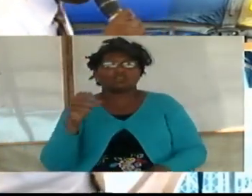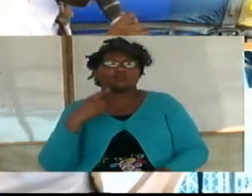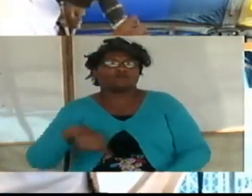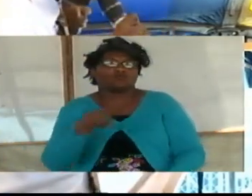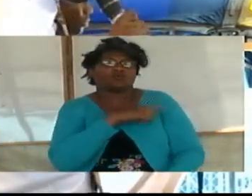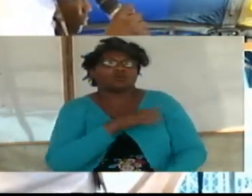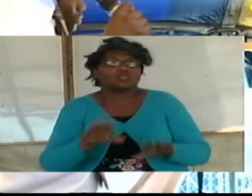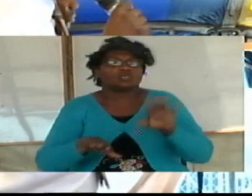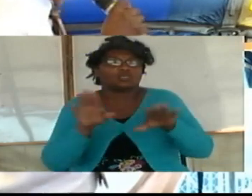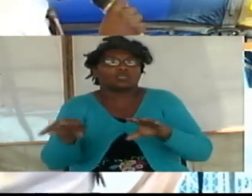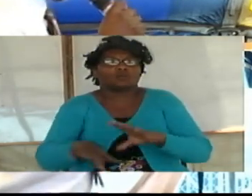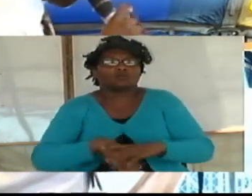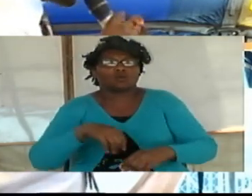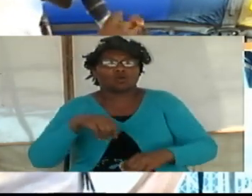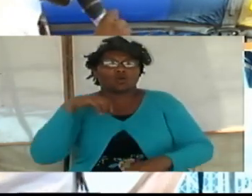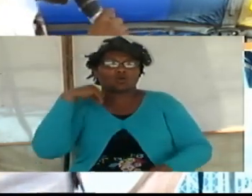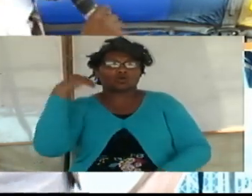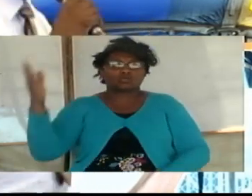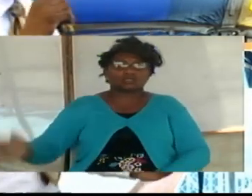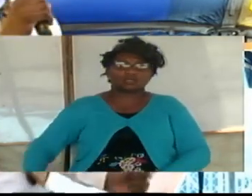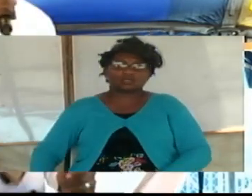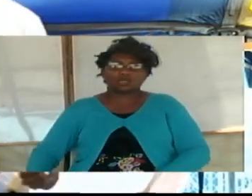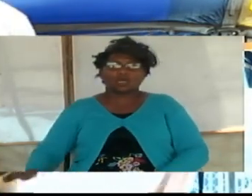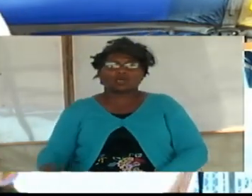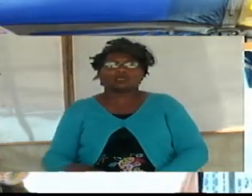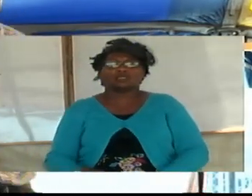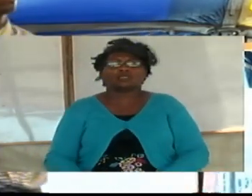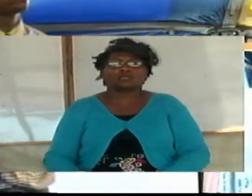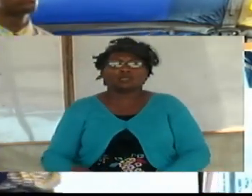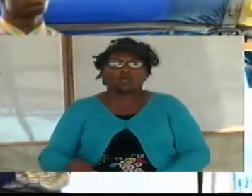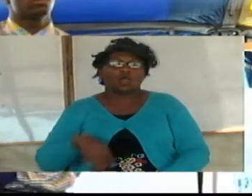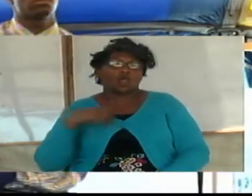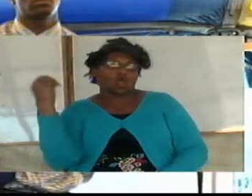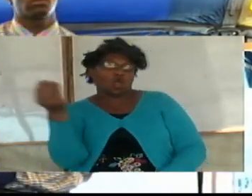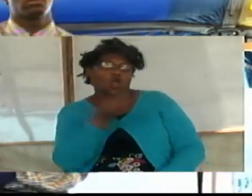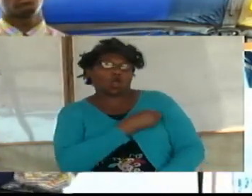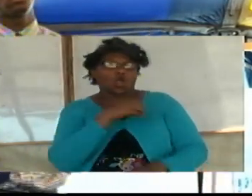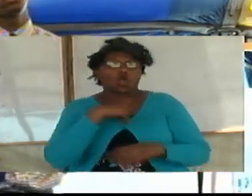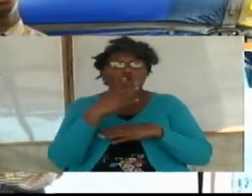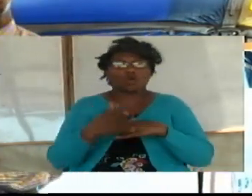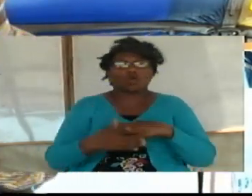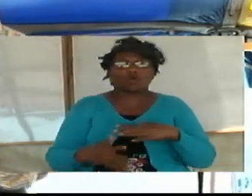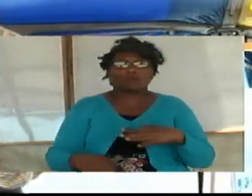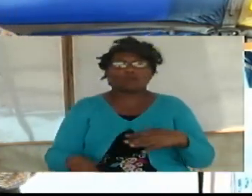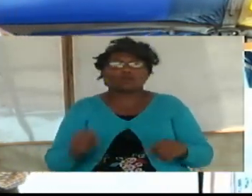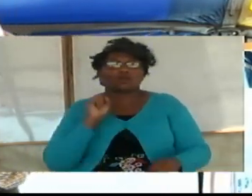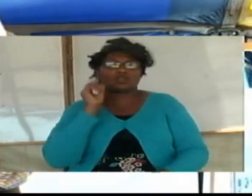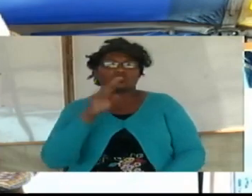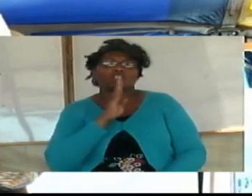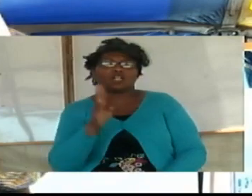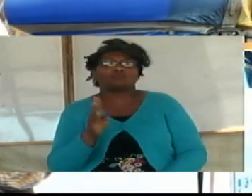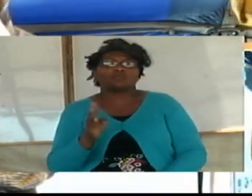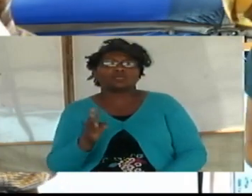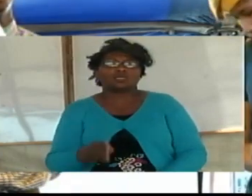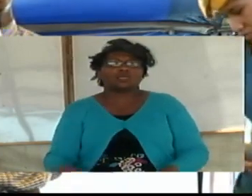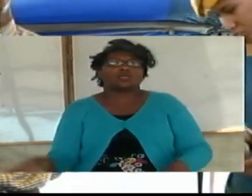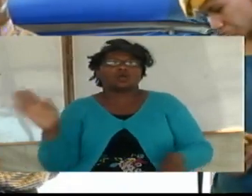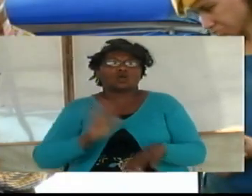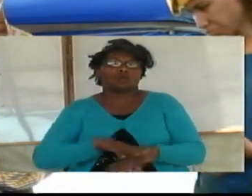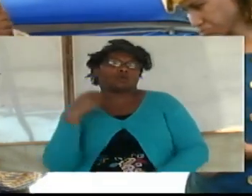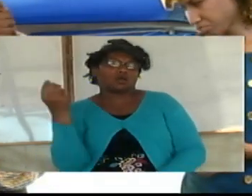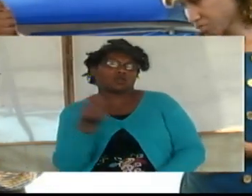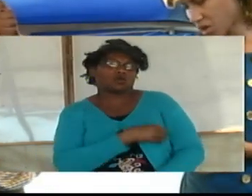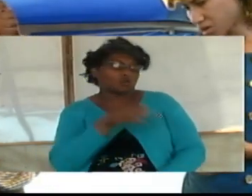then our blood shall be upon our own head. And I want us to pray and ask God to help us to remain in